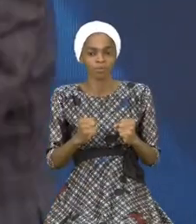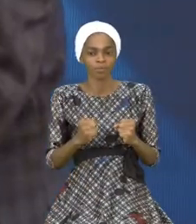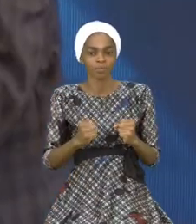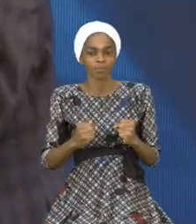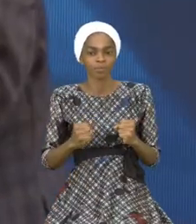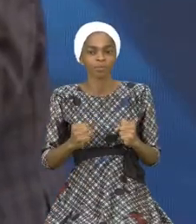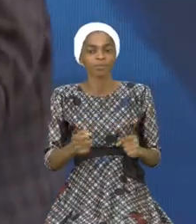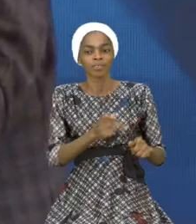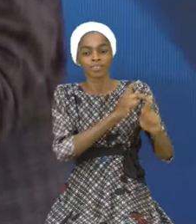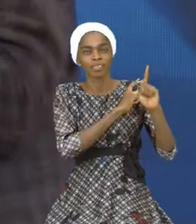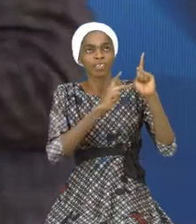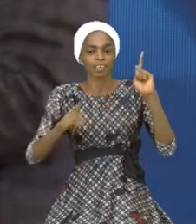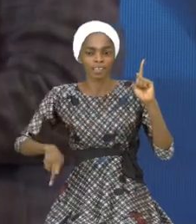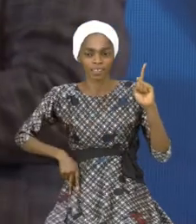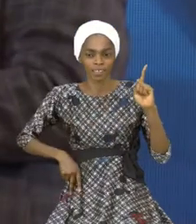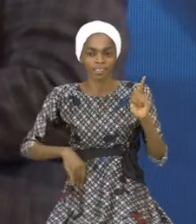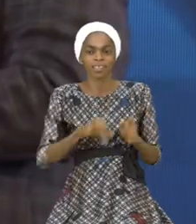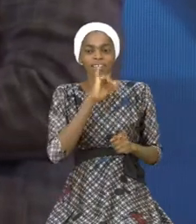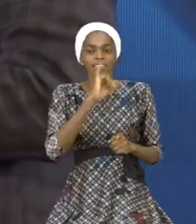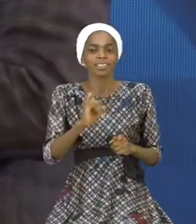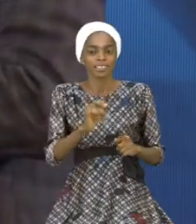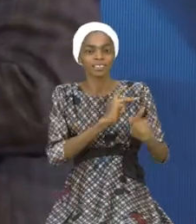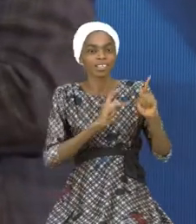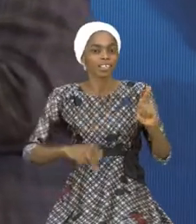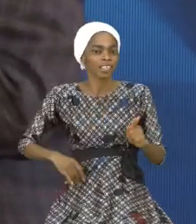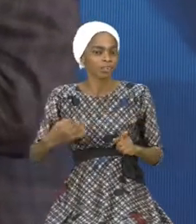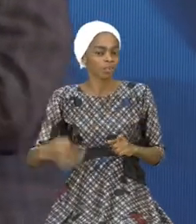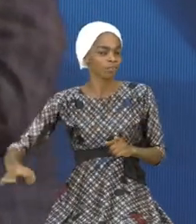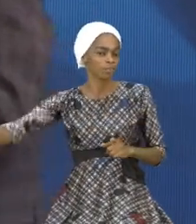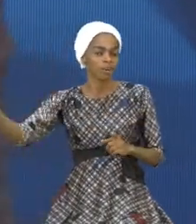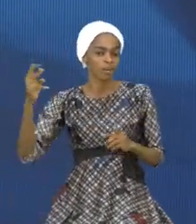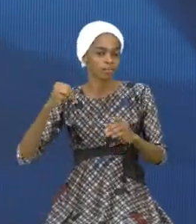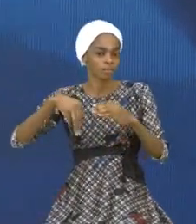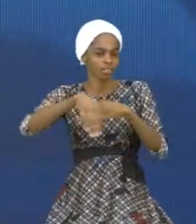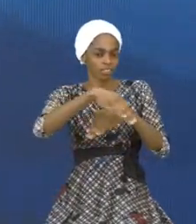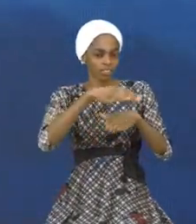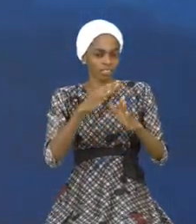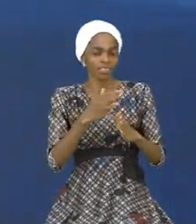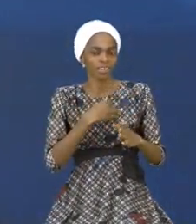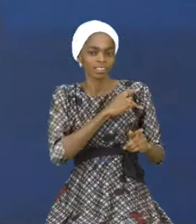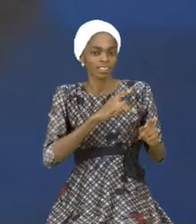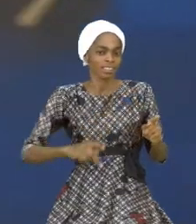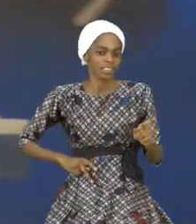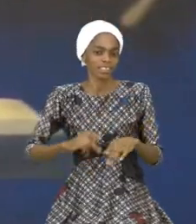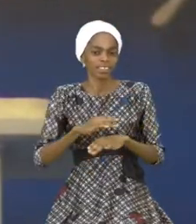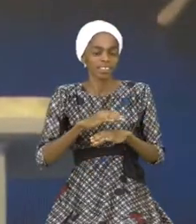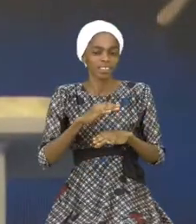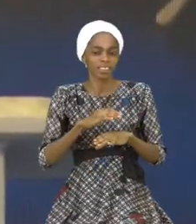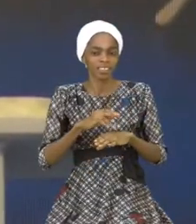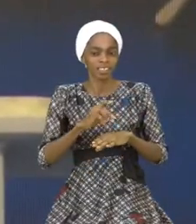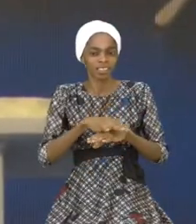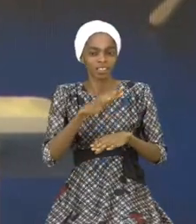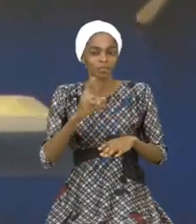The king is a king of majesty, and a kingdom is a majestic